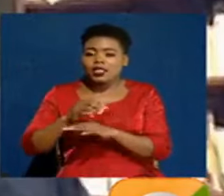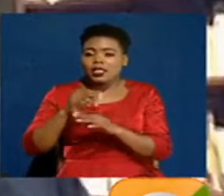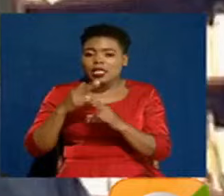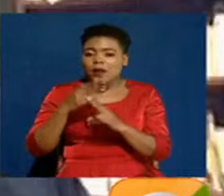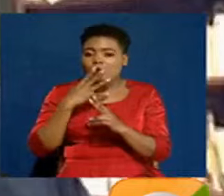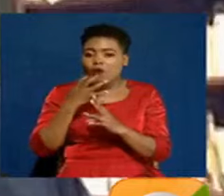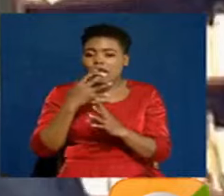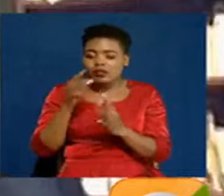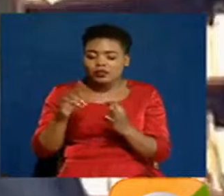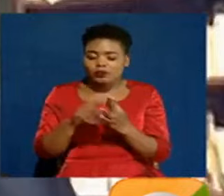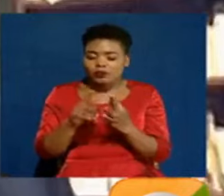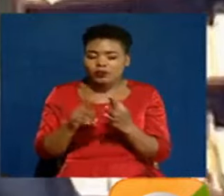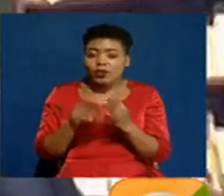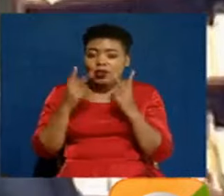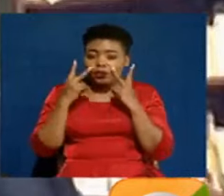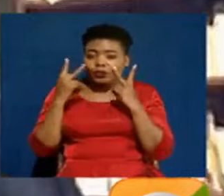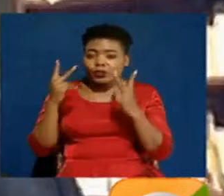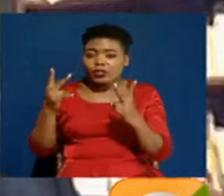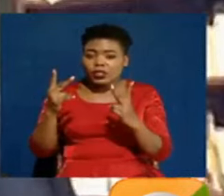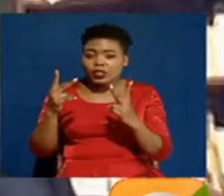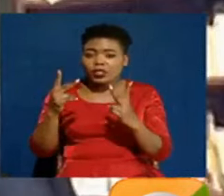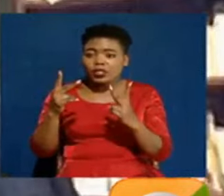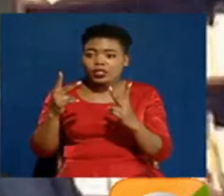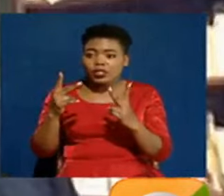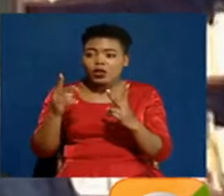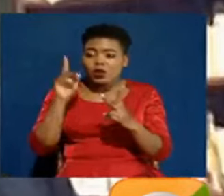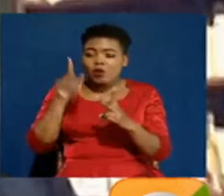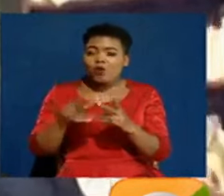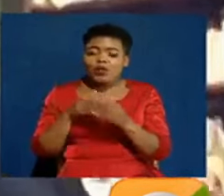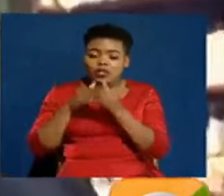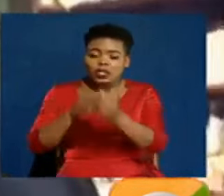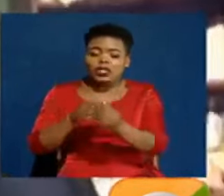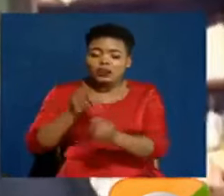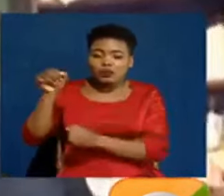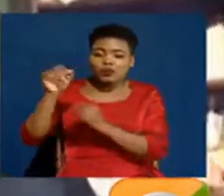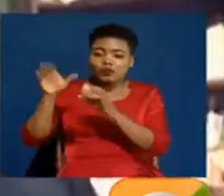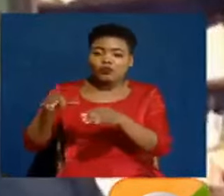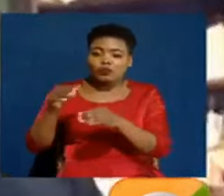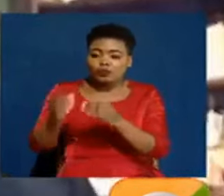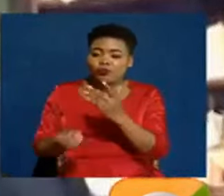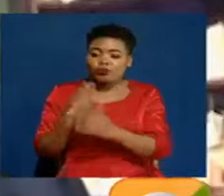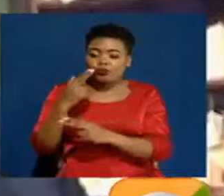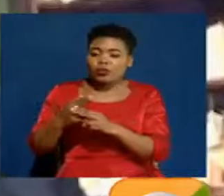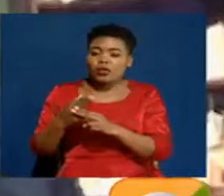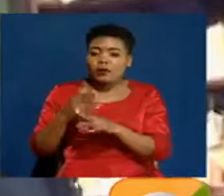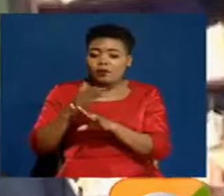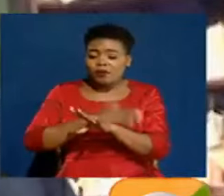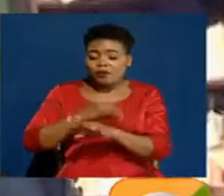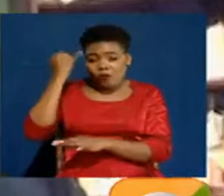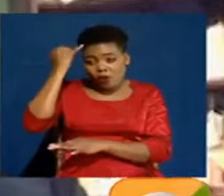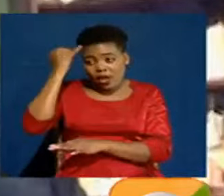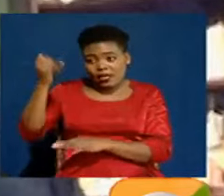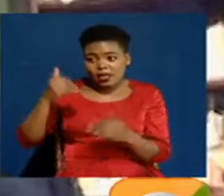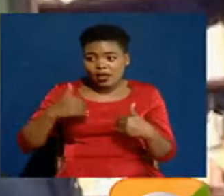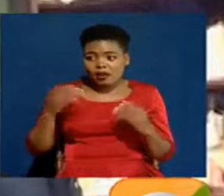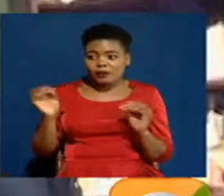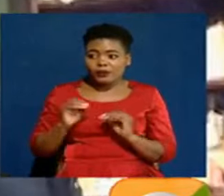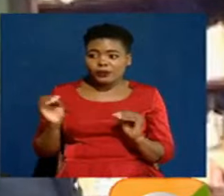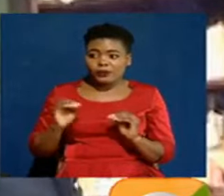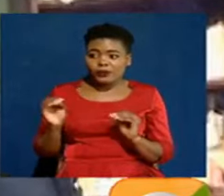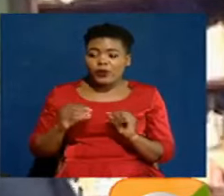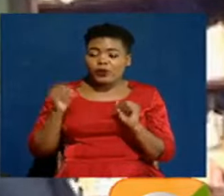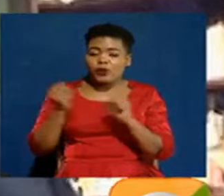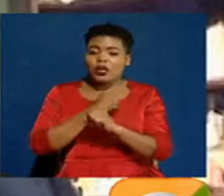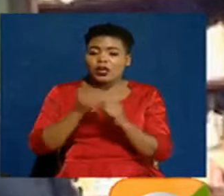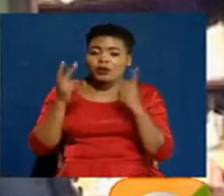the navel that lead and that guide the political parties have no ideology themselves. You